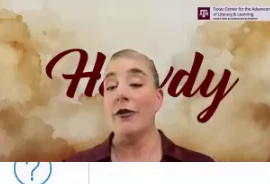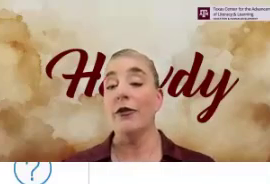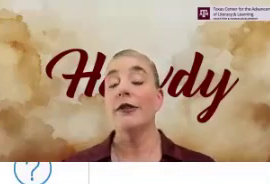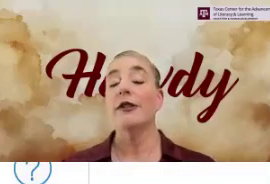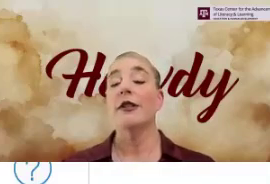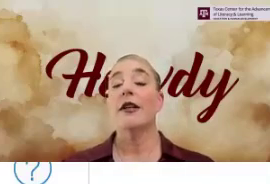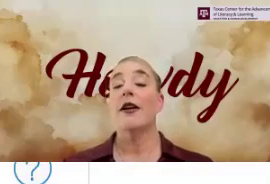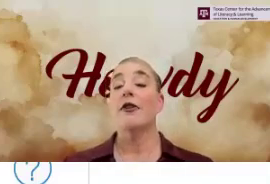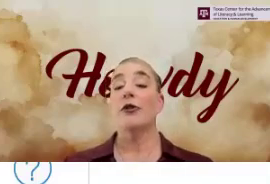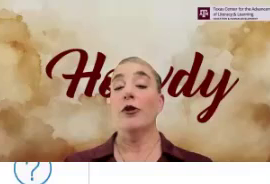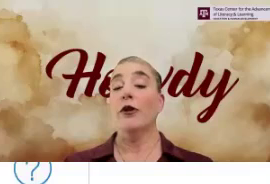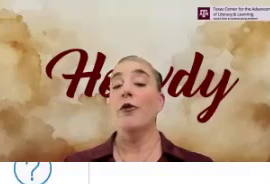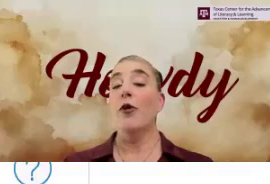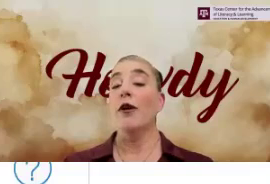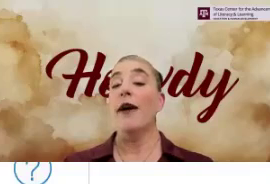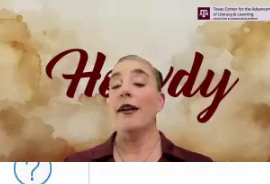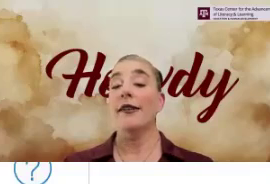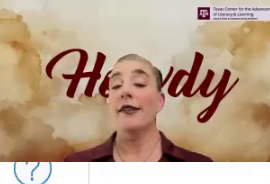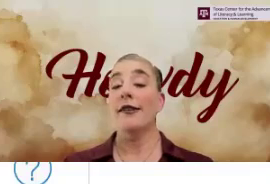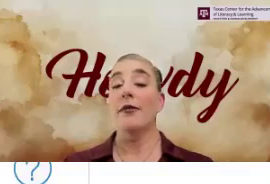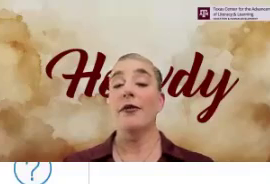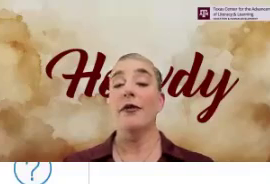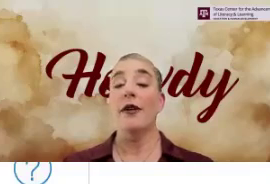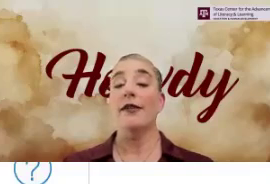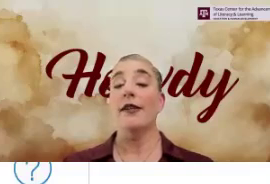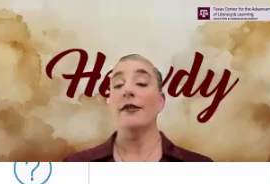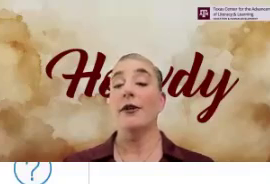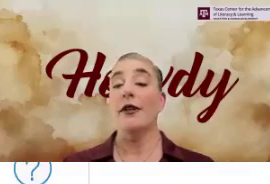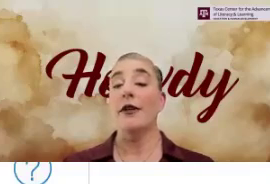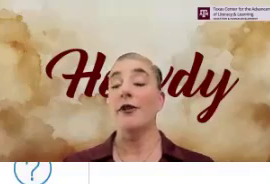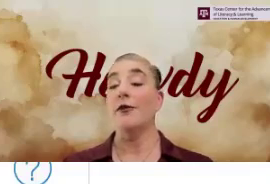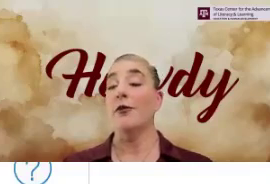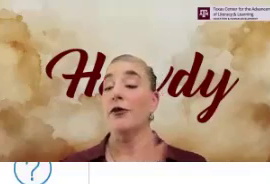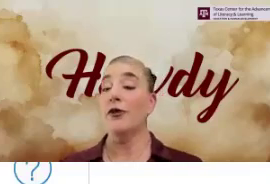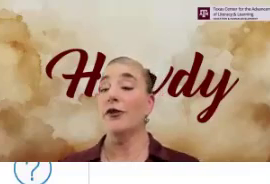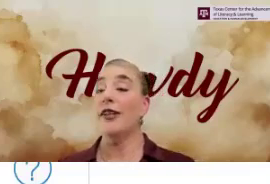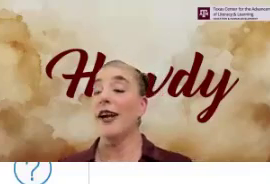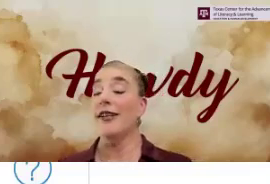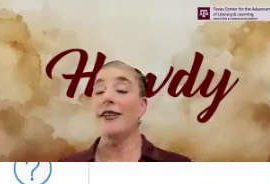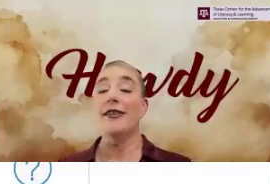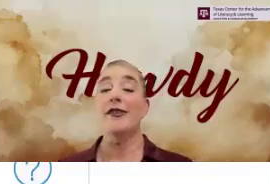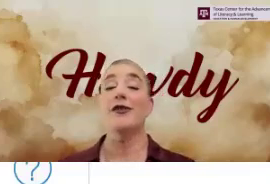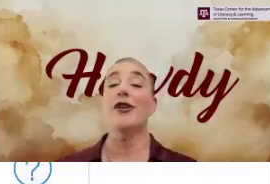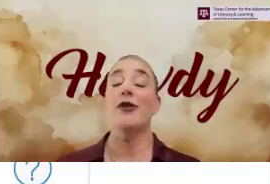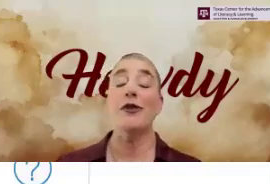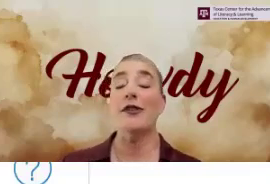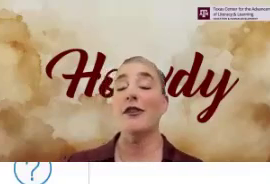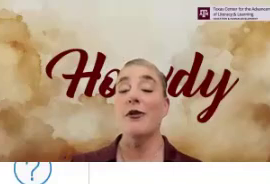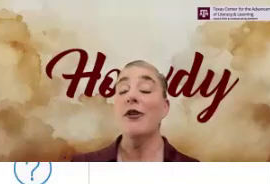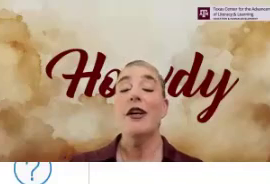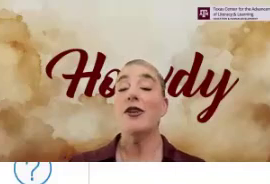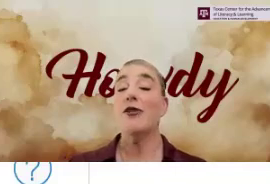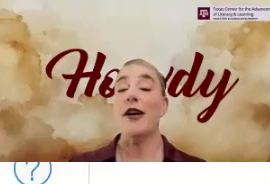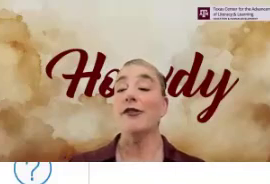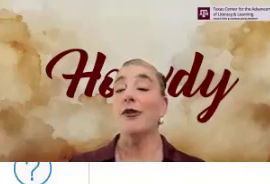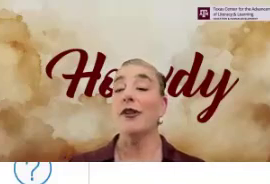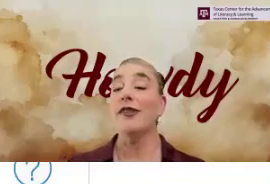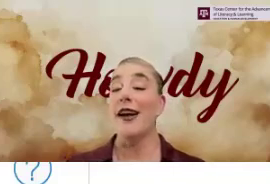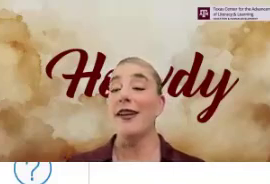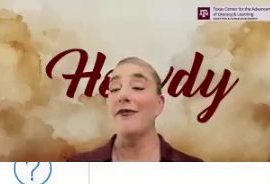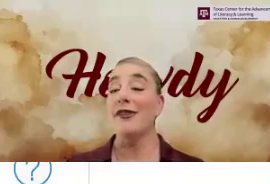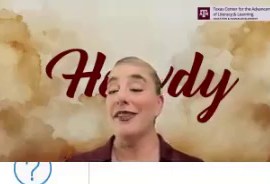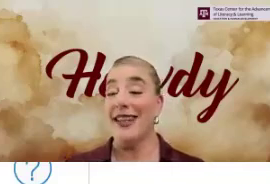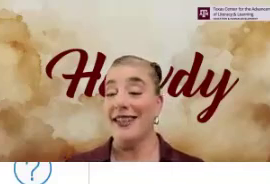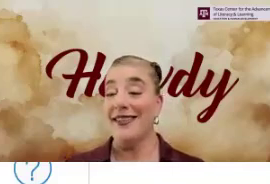online article to learn more about accessibility principles. Christy, I did this for you because I know you got